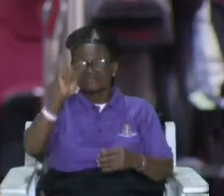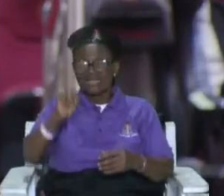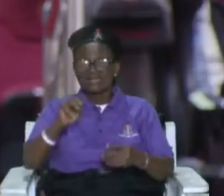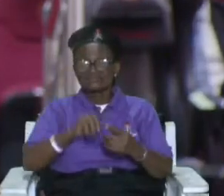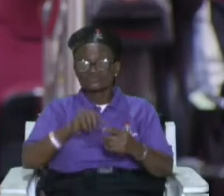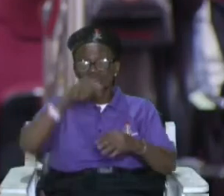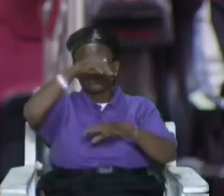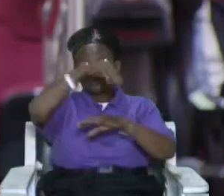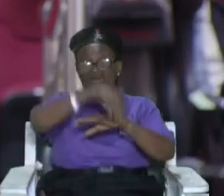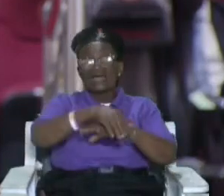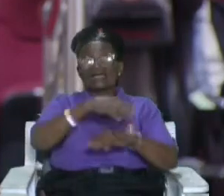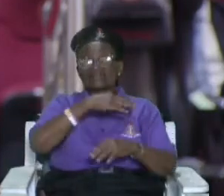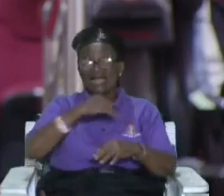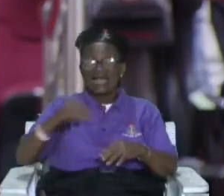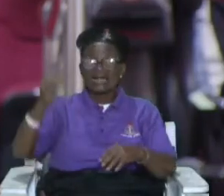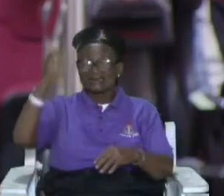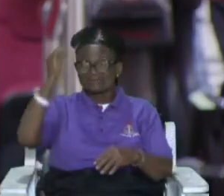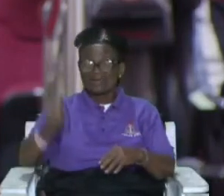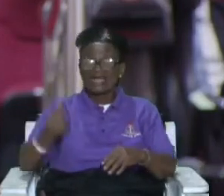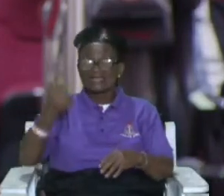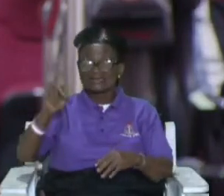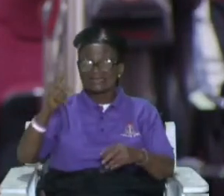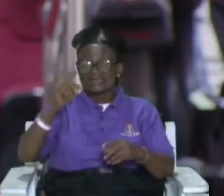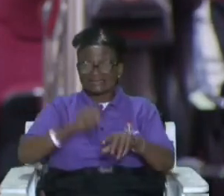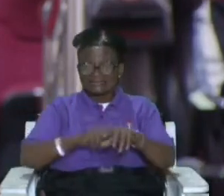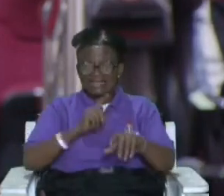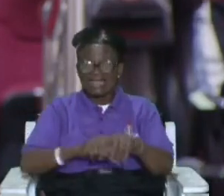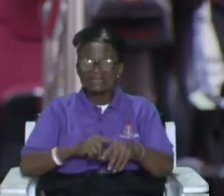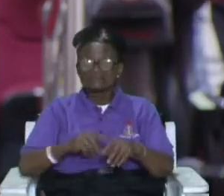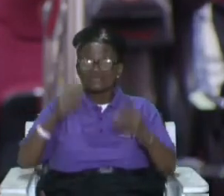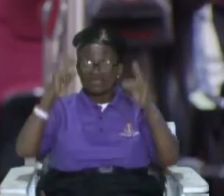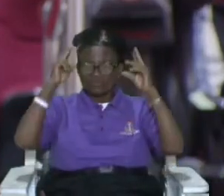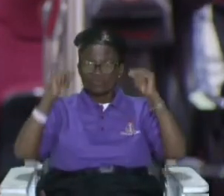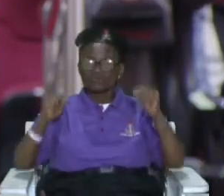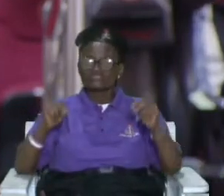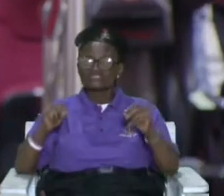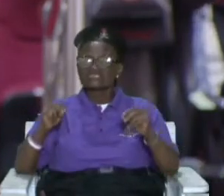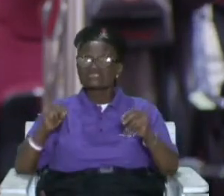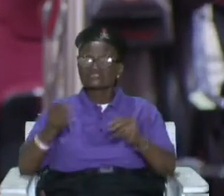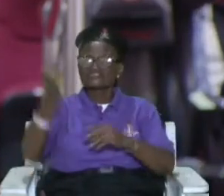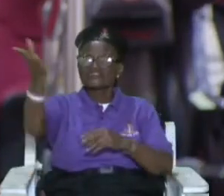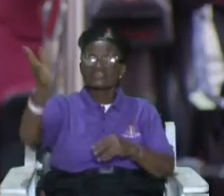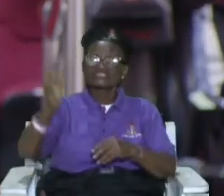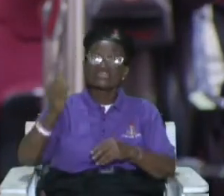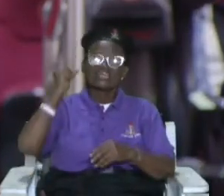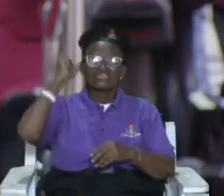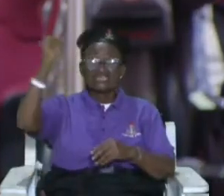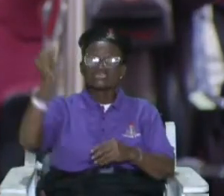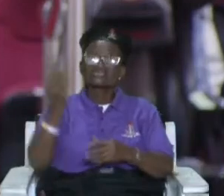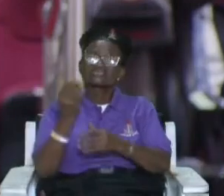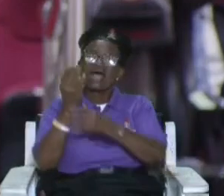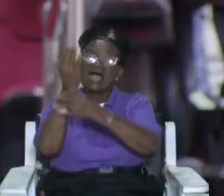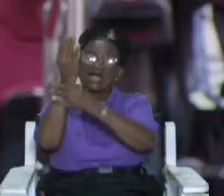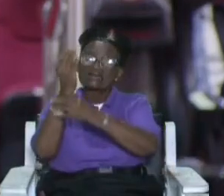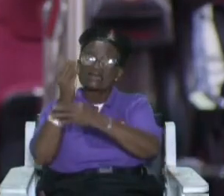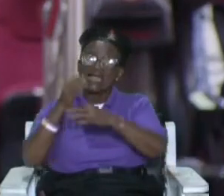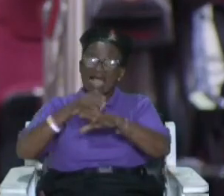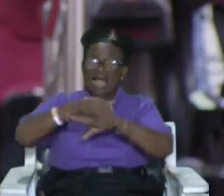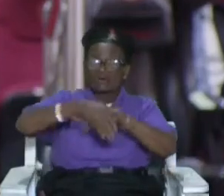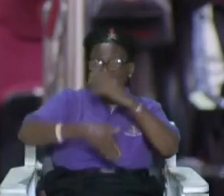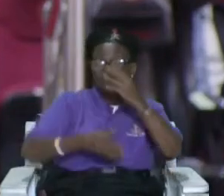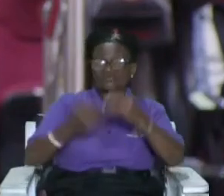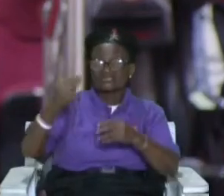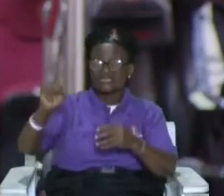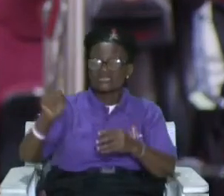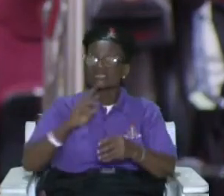And by the time Moses stretched forth his hand across the Red Sea, there came a way where there